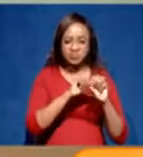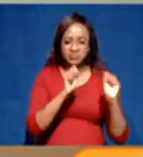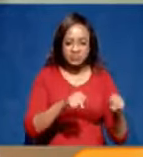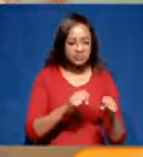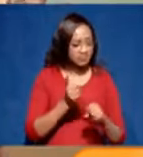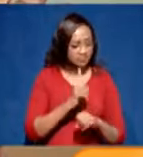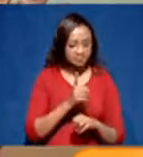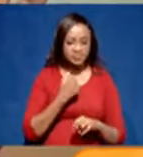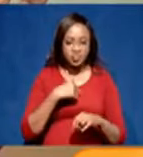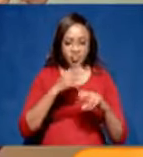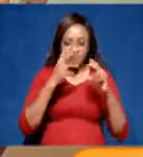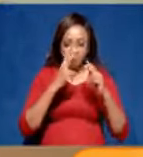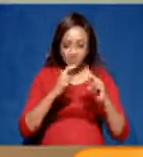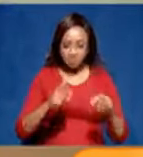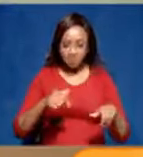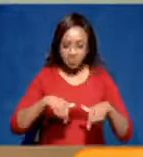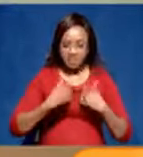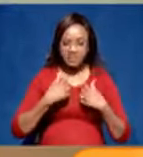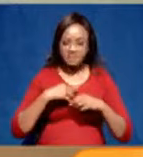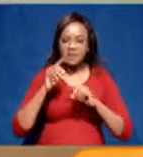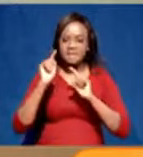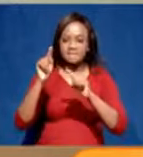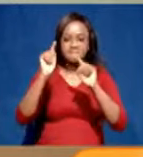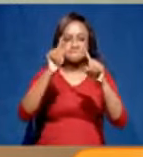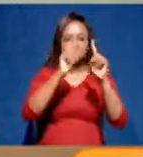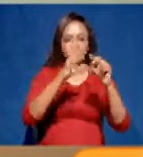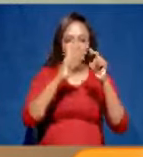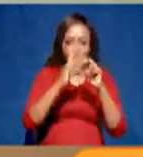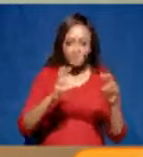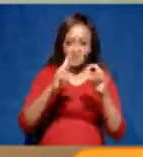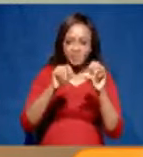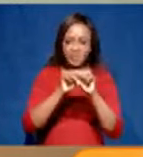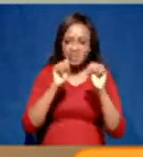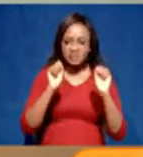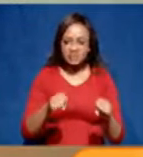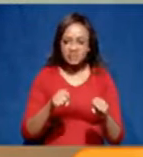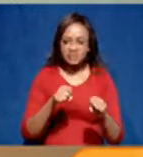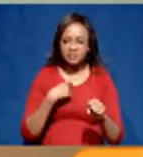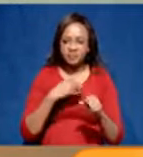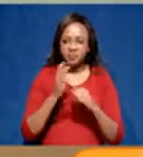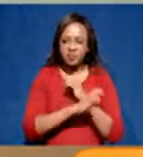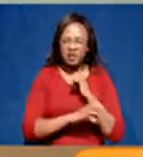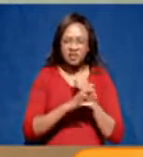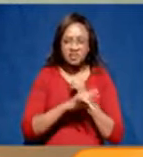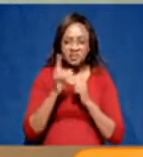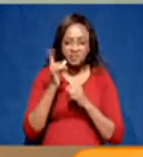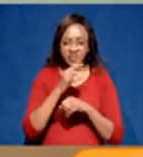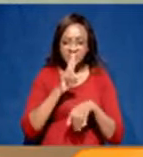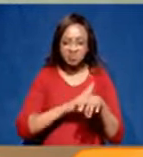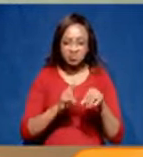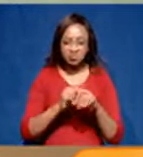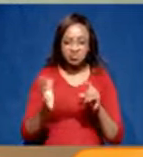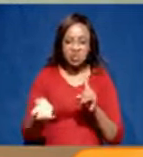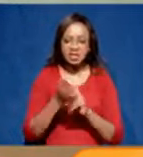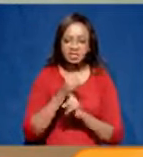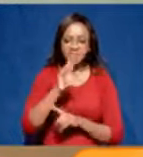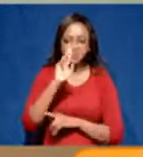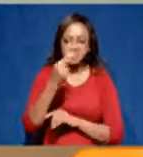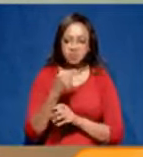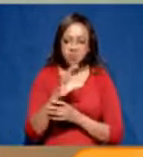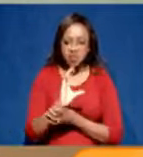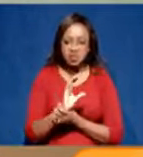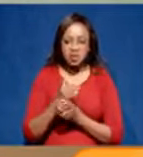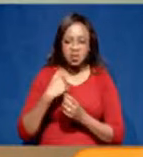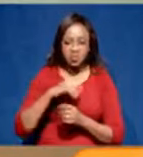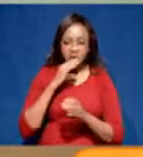have, personally, I have traveled looking at systems all over the world for countries that already have achieved universal health coverage. And we have talked to more than